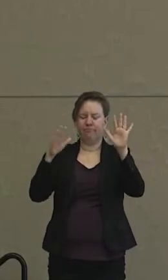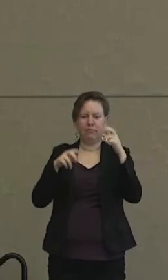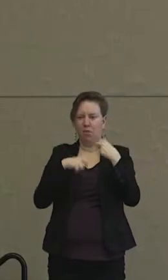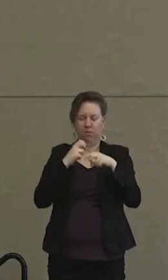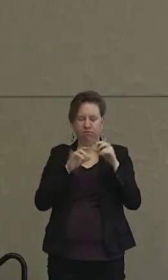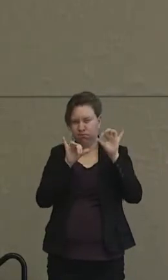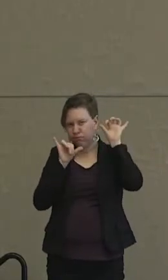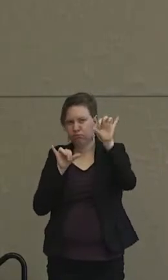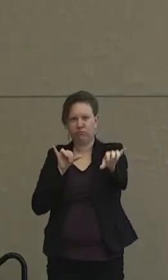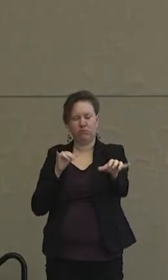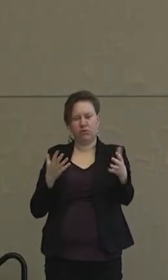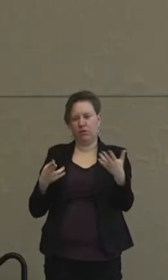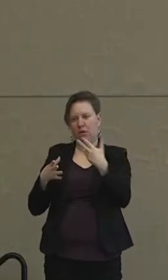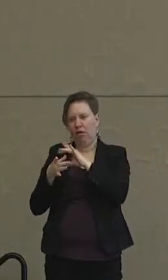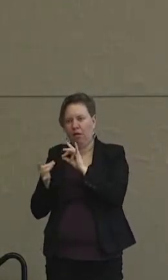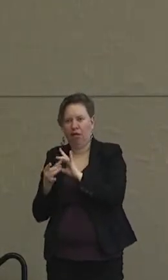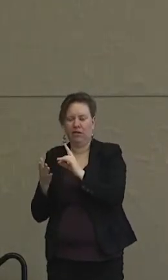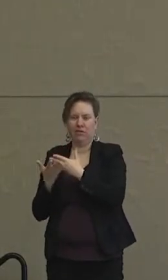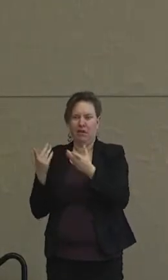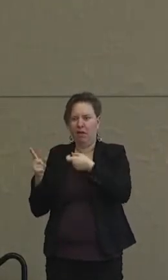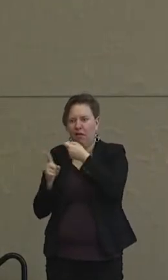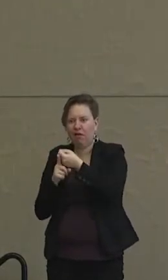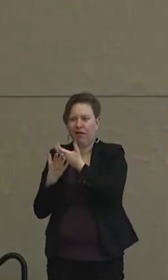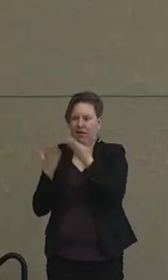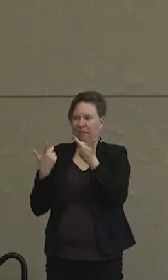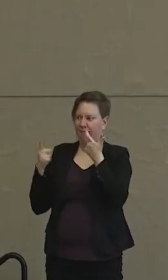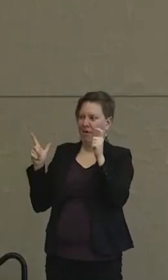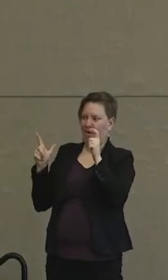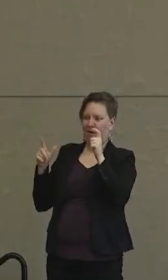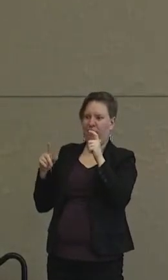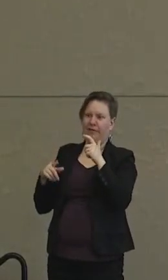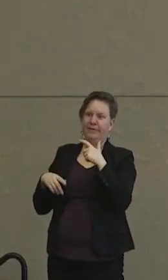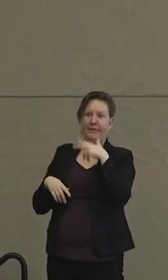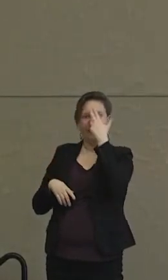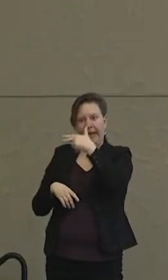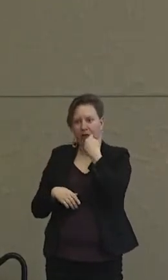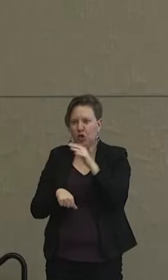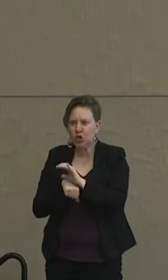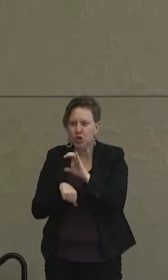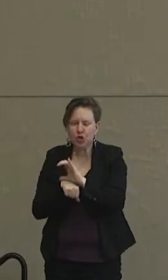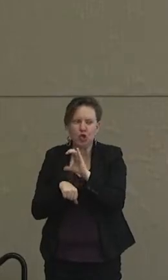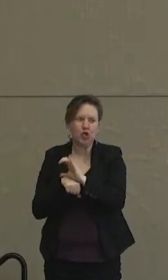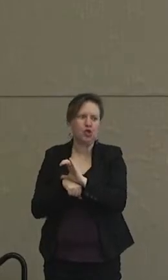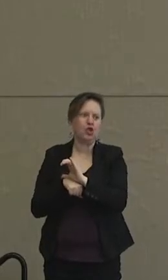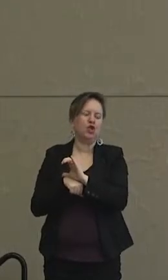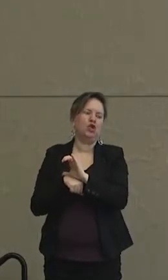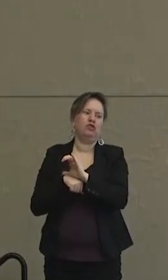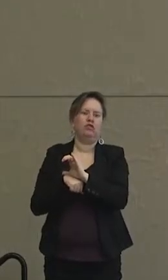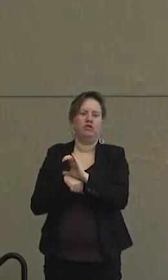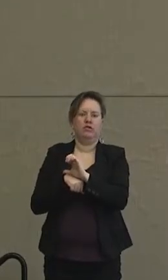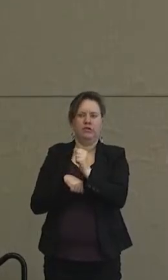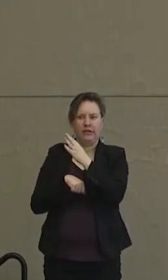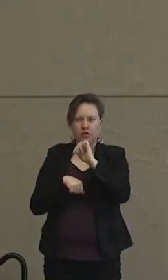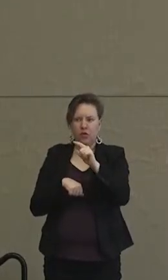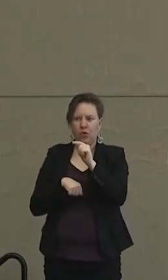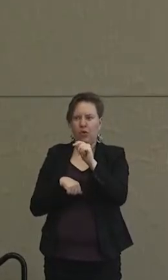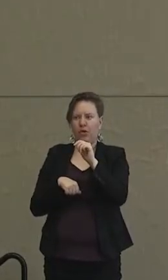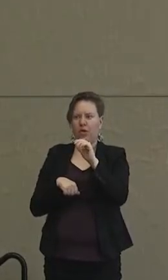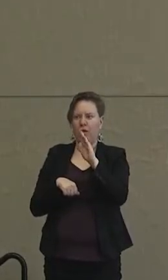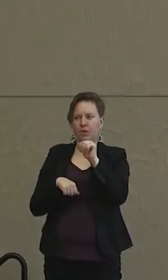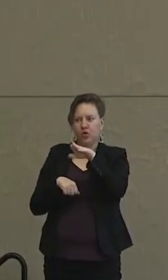forever. You know, we mentioned some of these incidents. You know, the Catholic Church, you know, sexual abuse